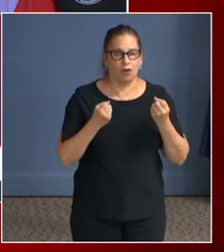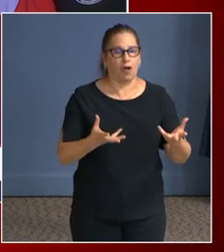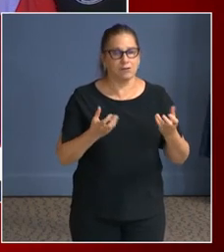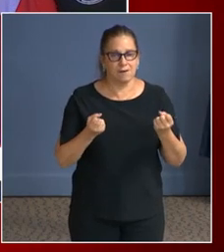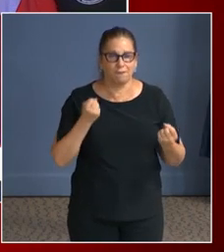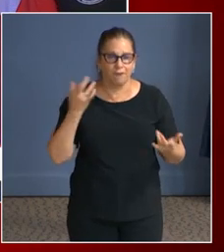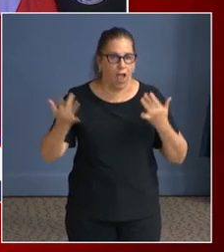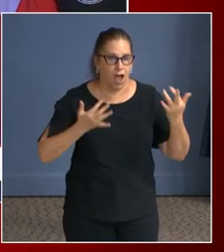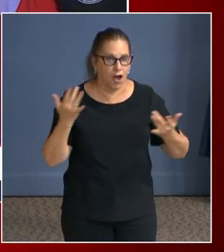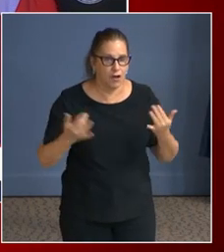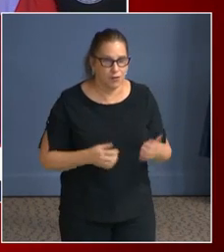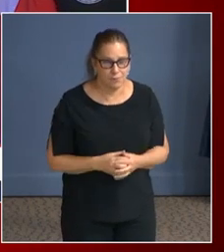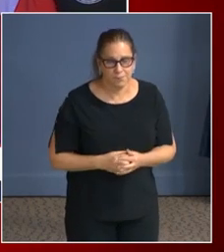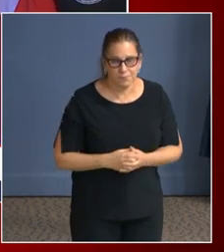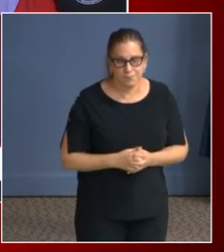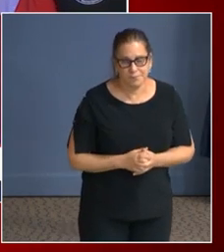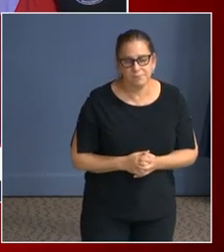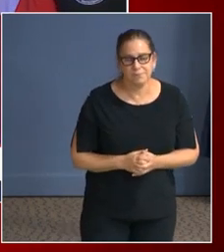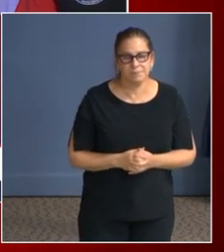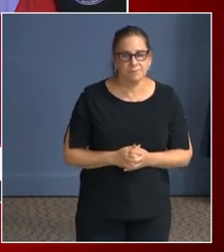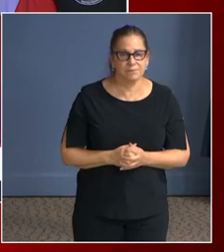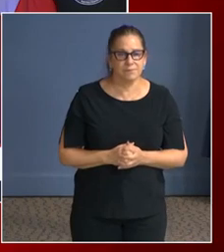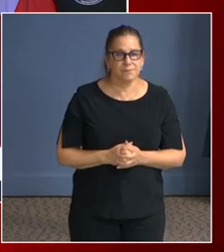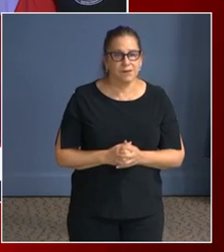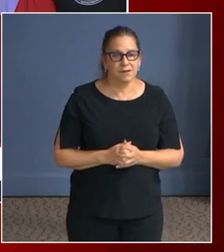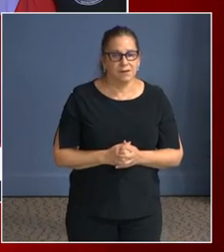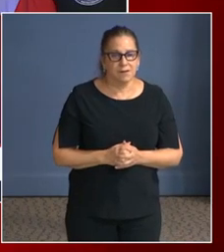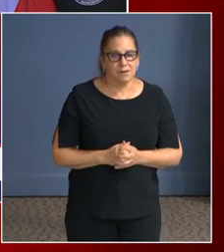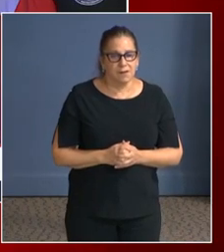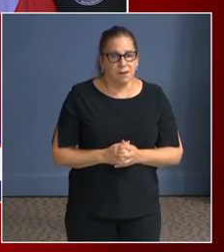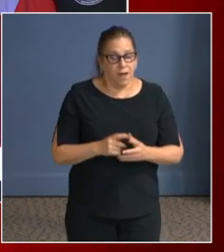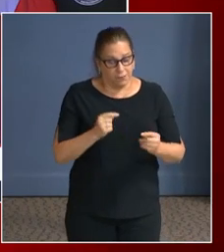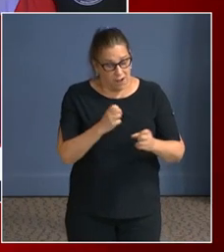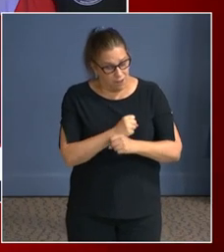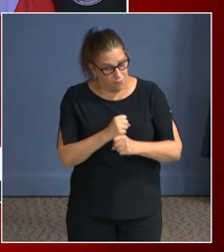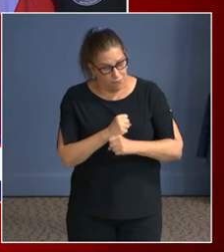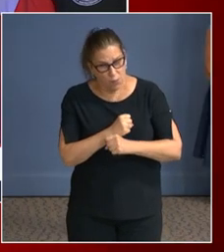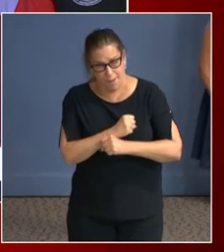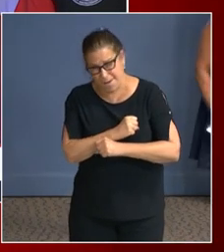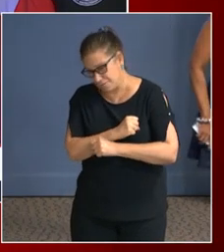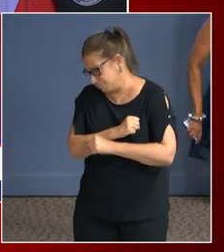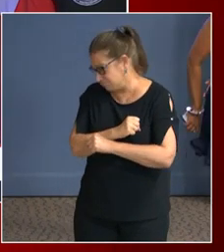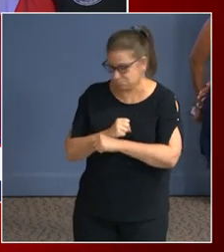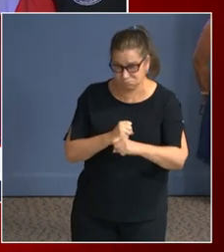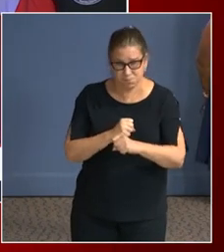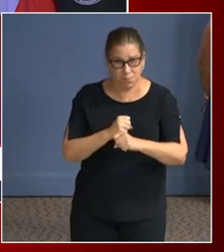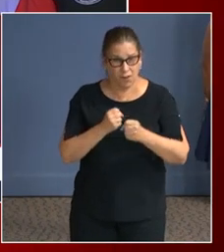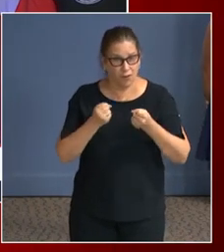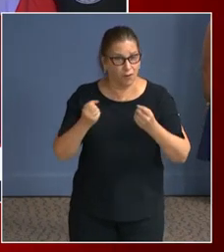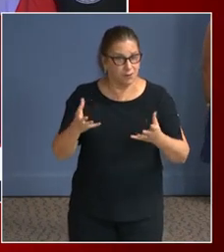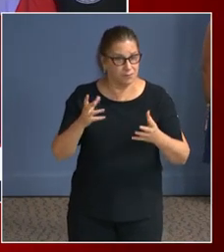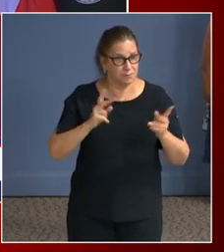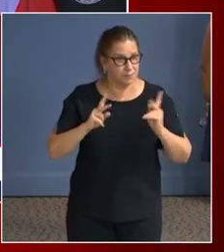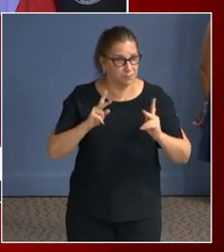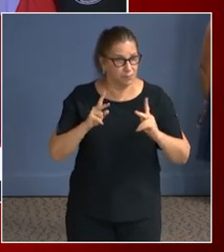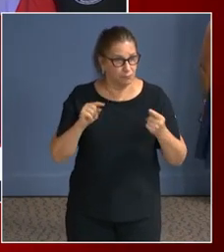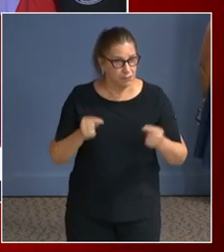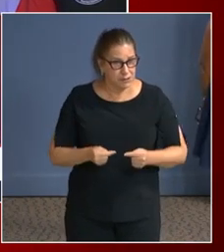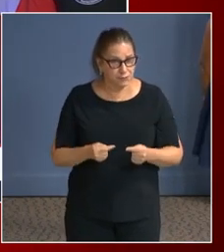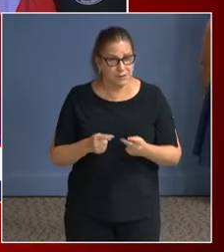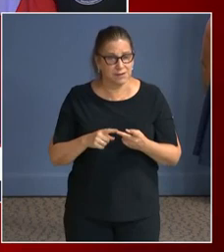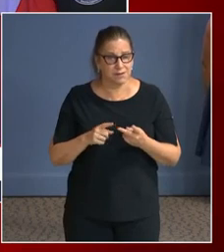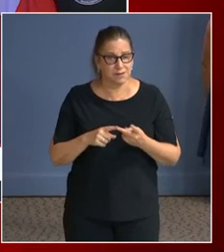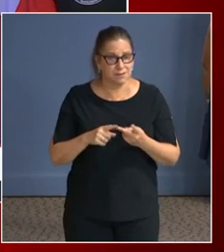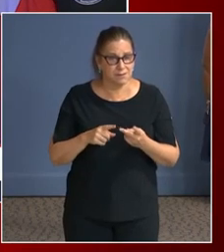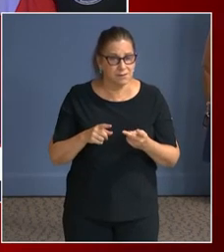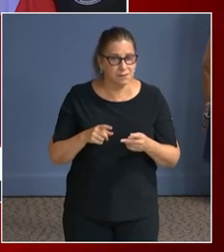at risk. The explosions cause great stress to people and their pets. I ask that we all continue